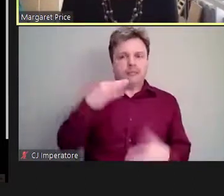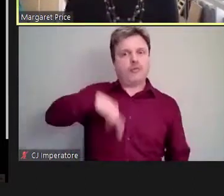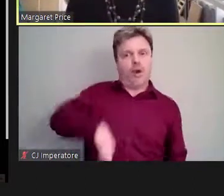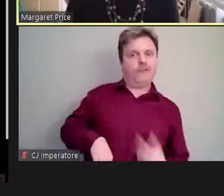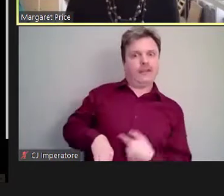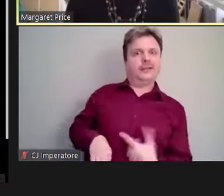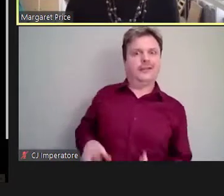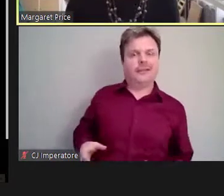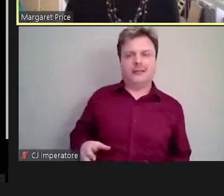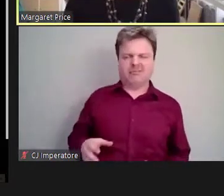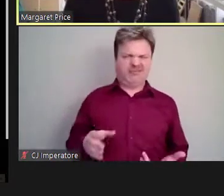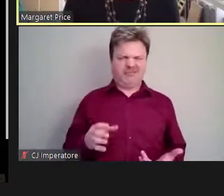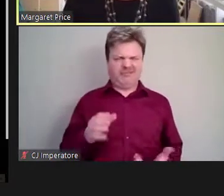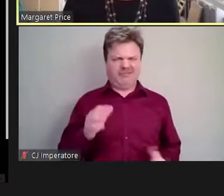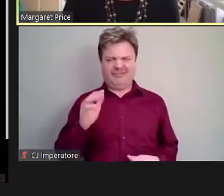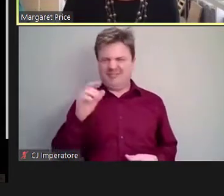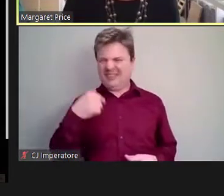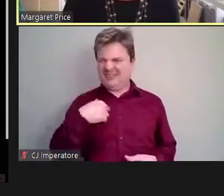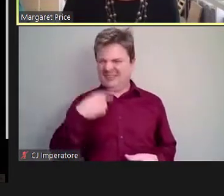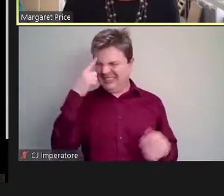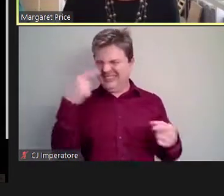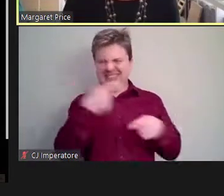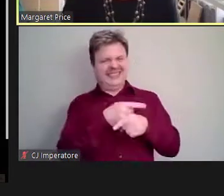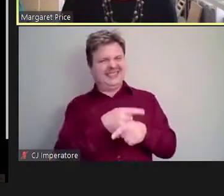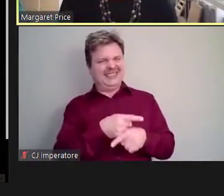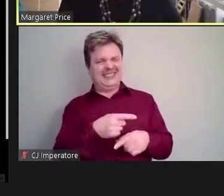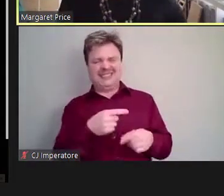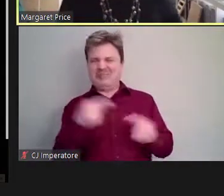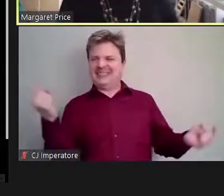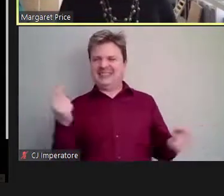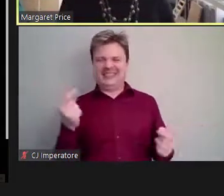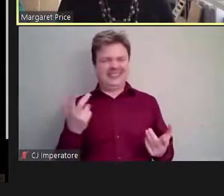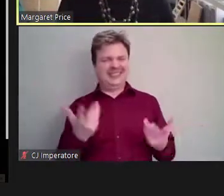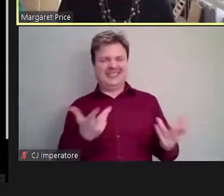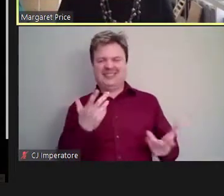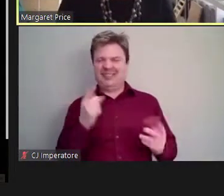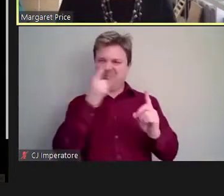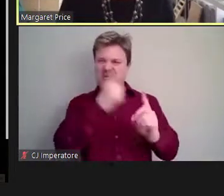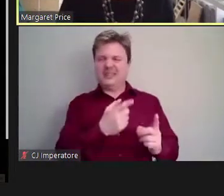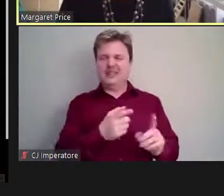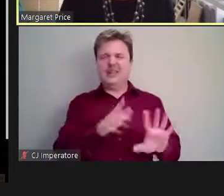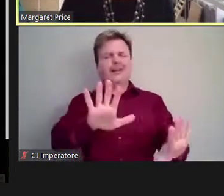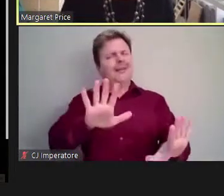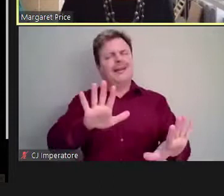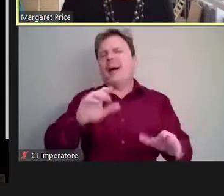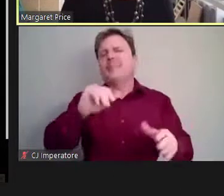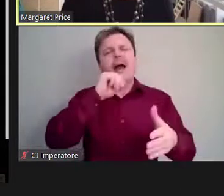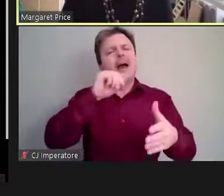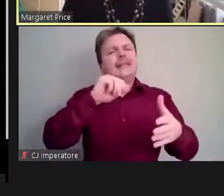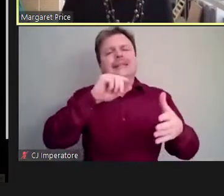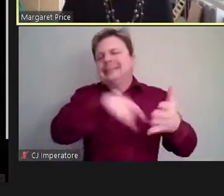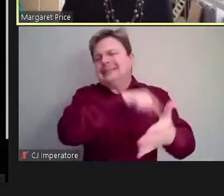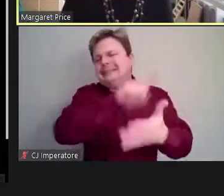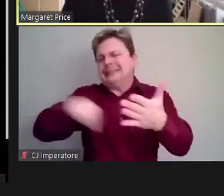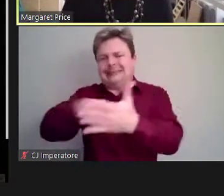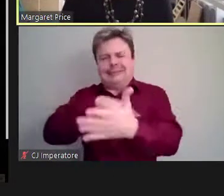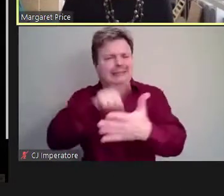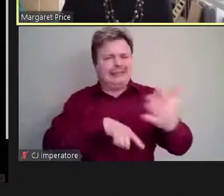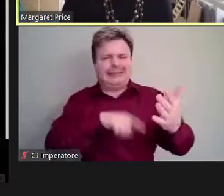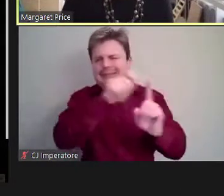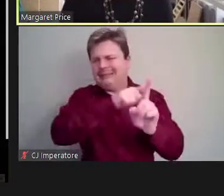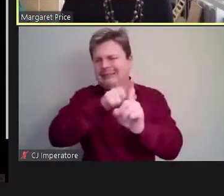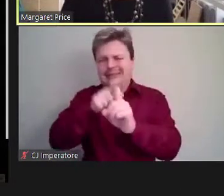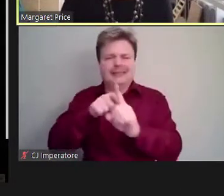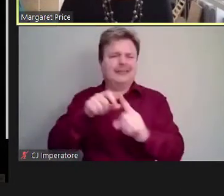So I just want to be really clear here that I am not trying to criticize the actual people staffing, for example,